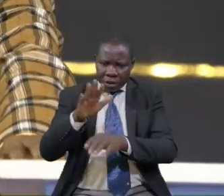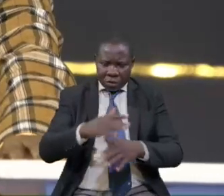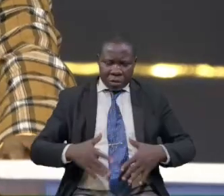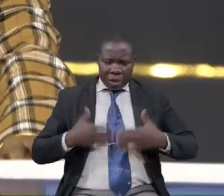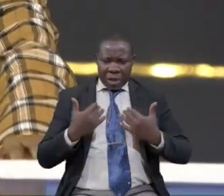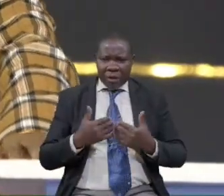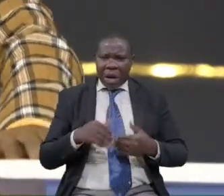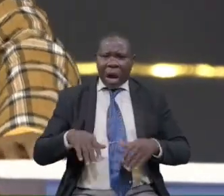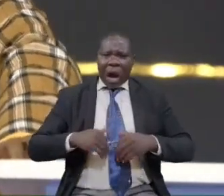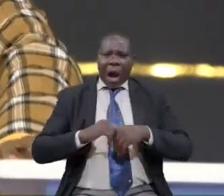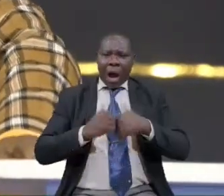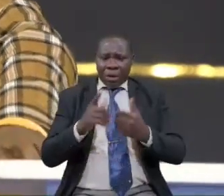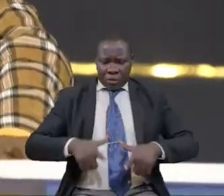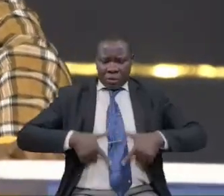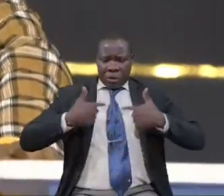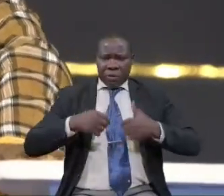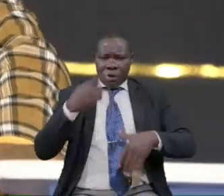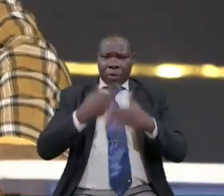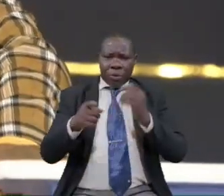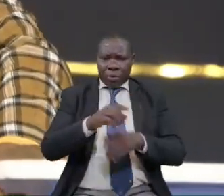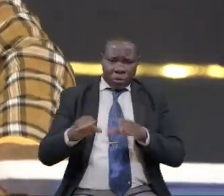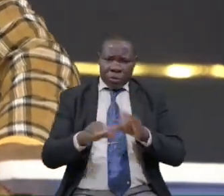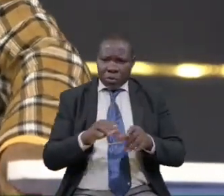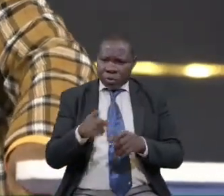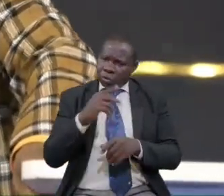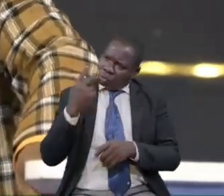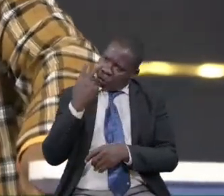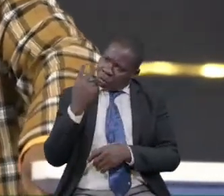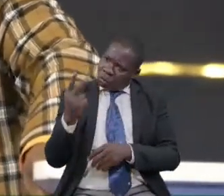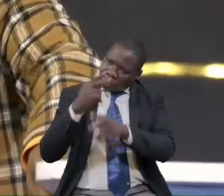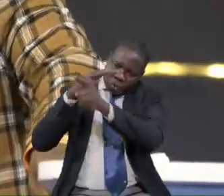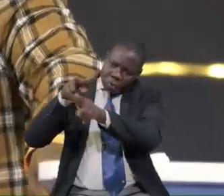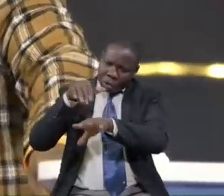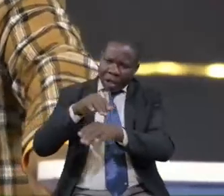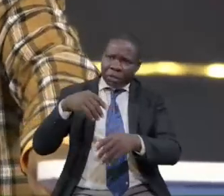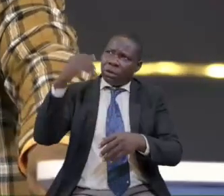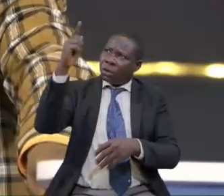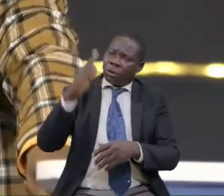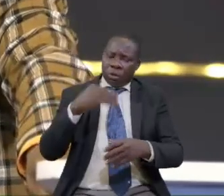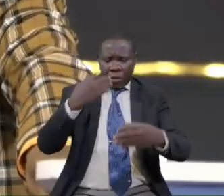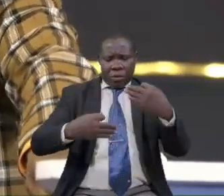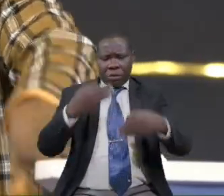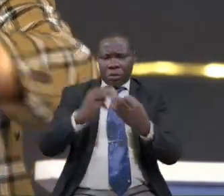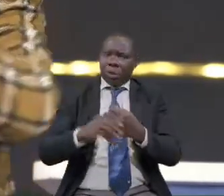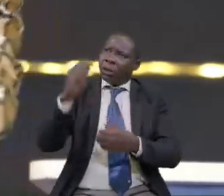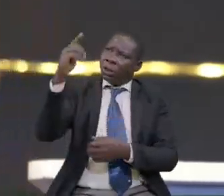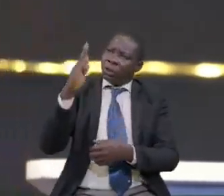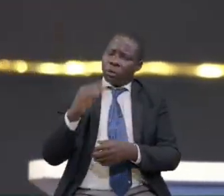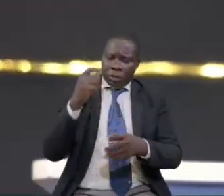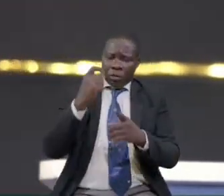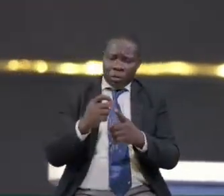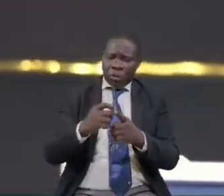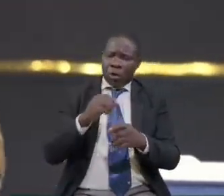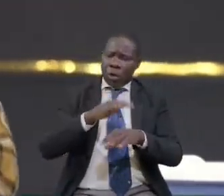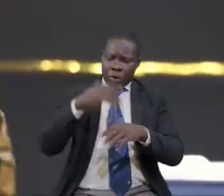do, you look at God's judgment, God's word on what your life is, and you